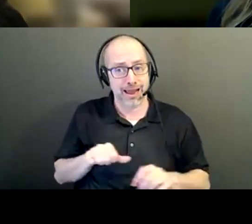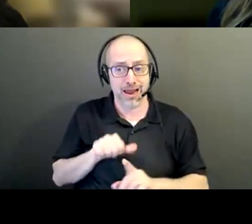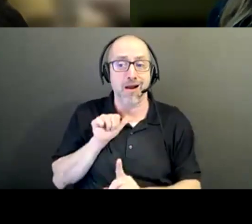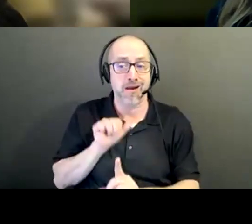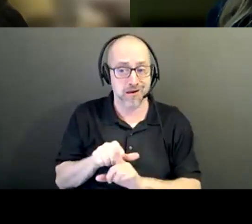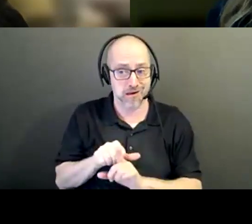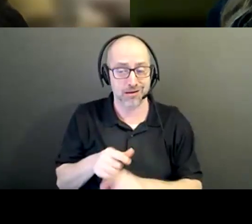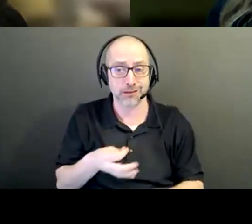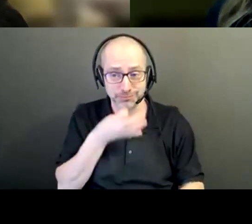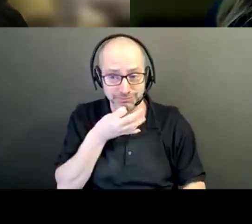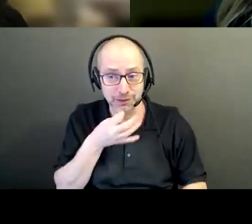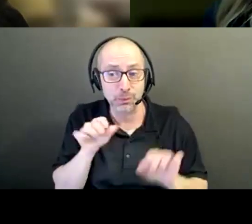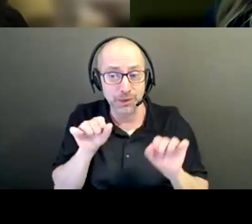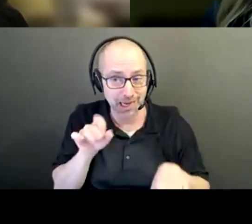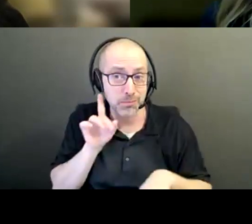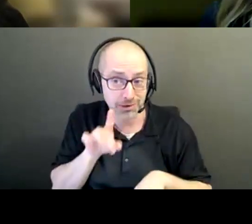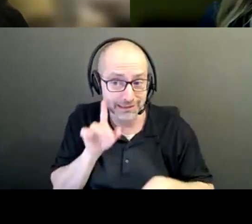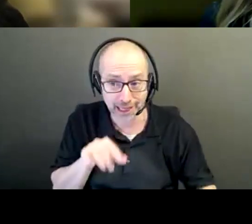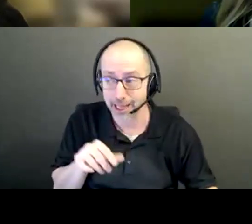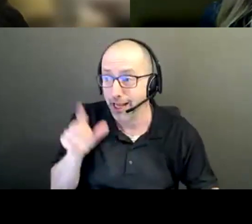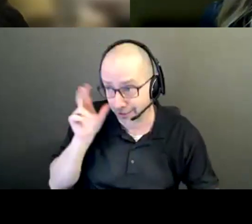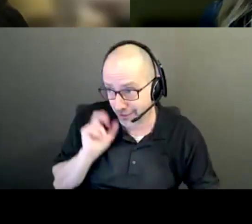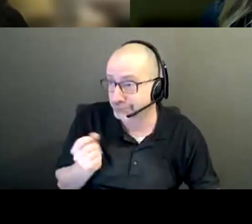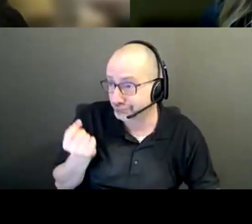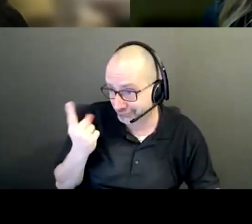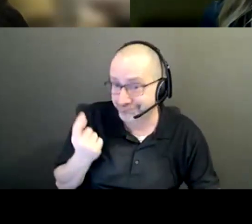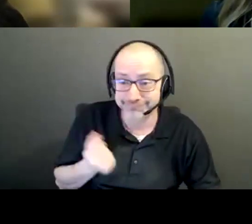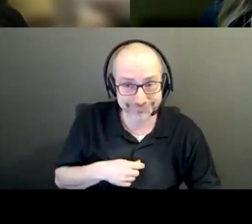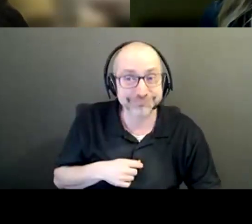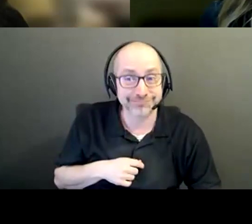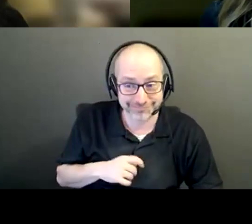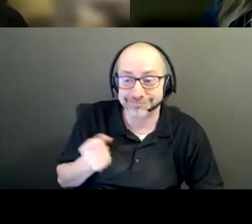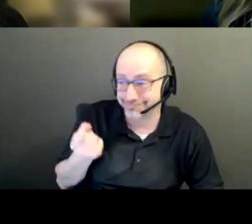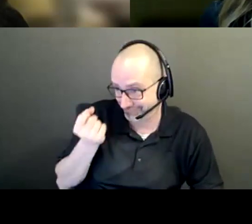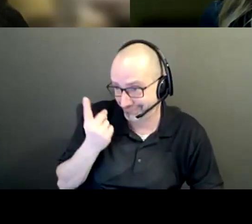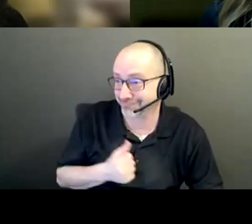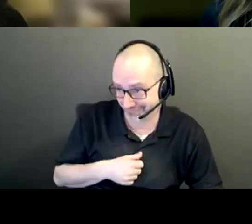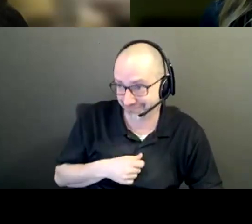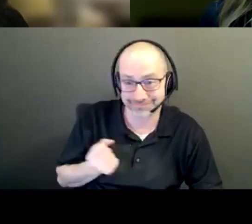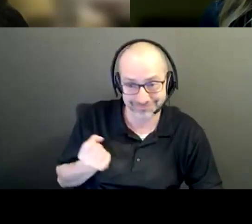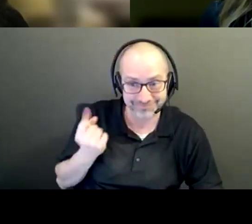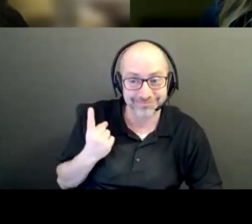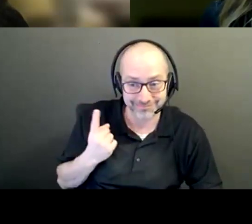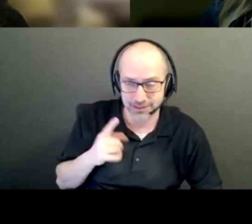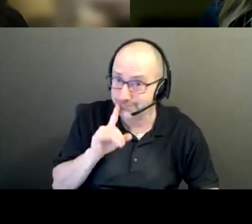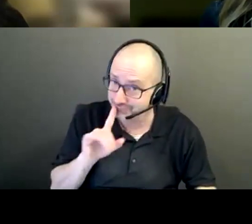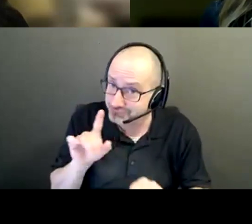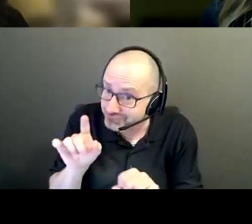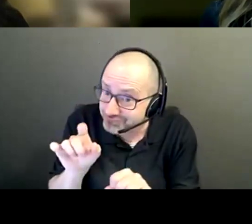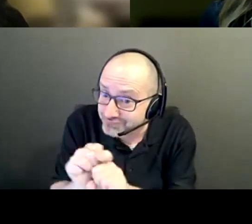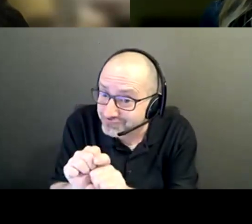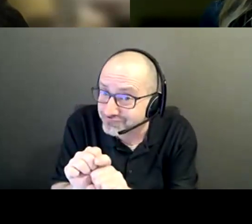that we're actually hearing you when we're not hearing you completely or fully. So there's always going to be the